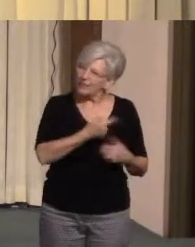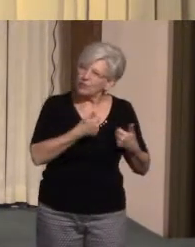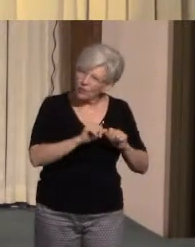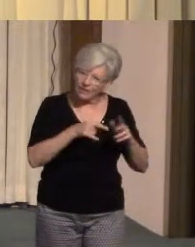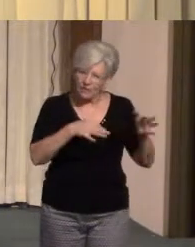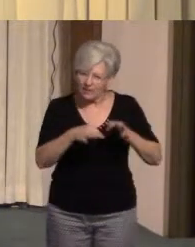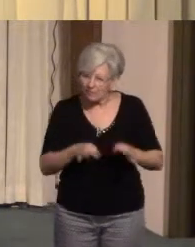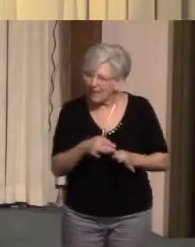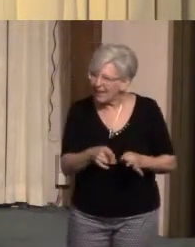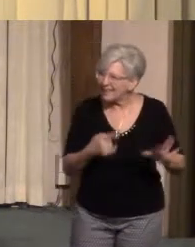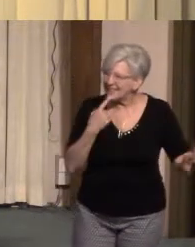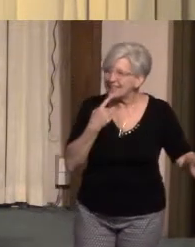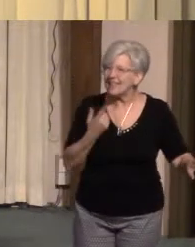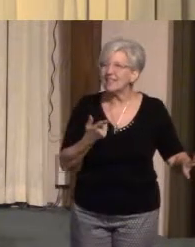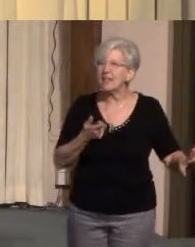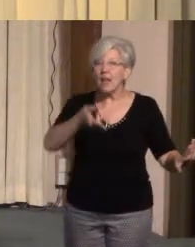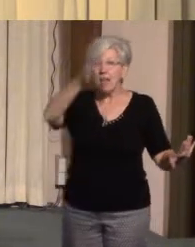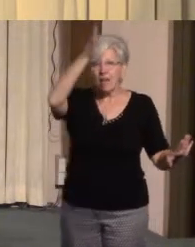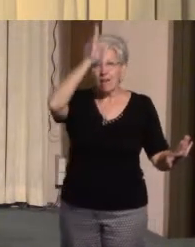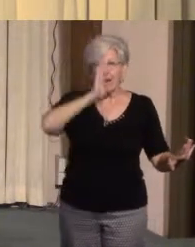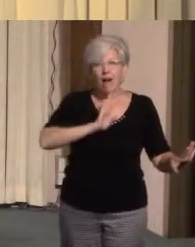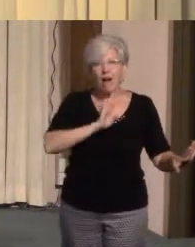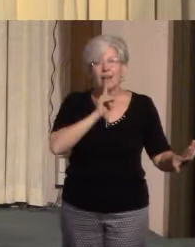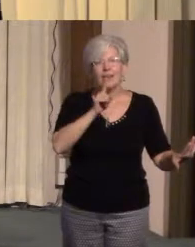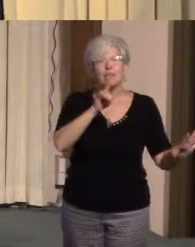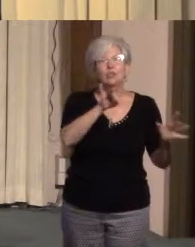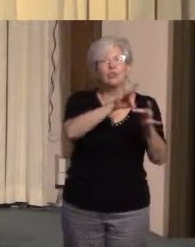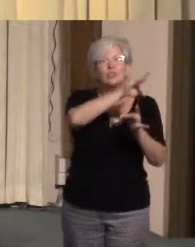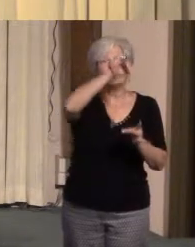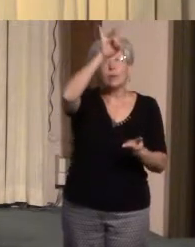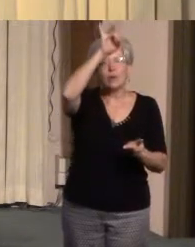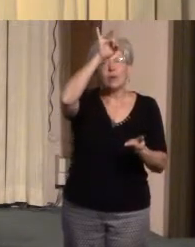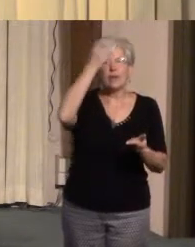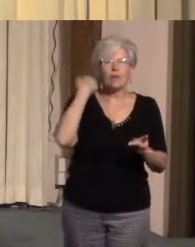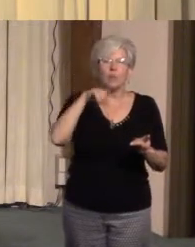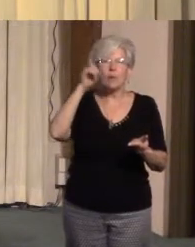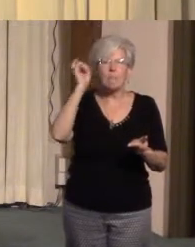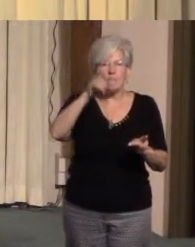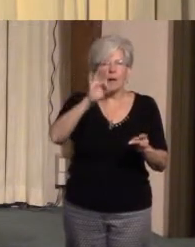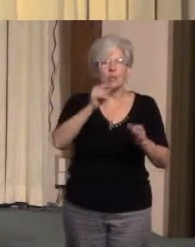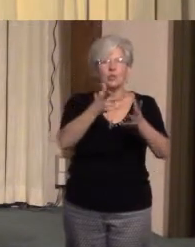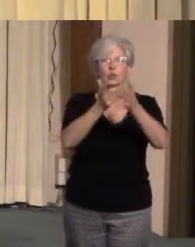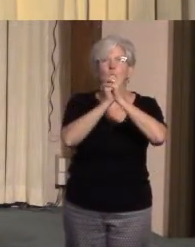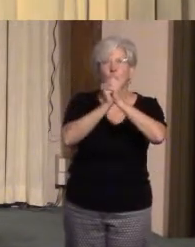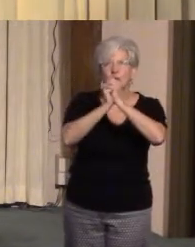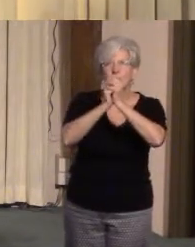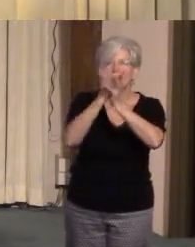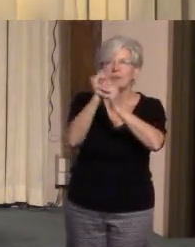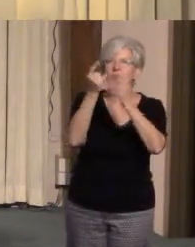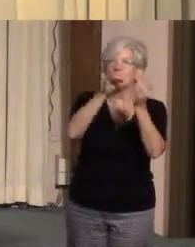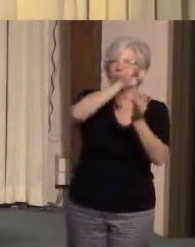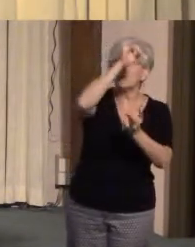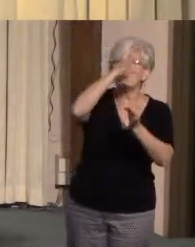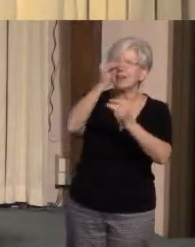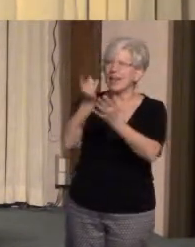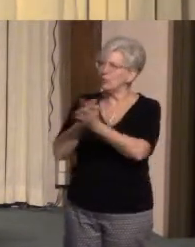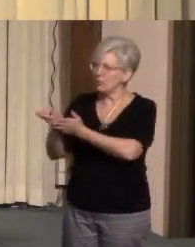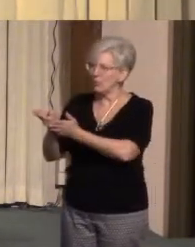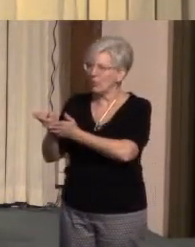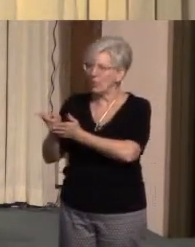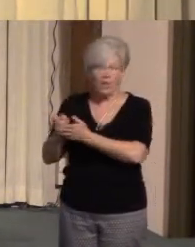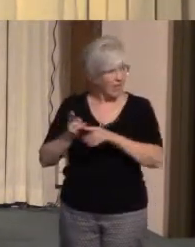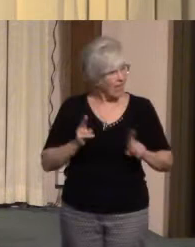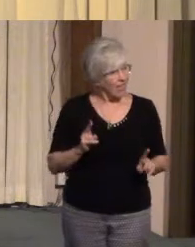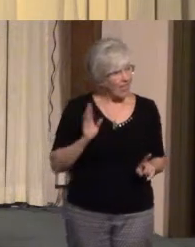woman, and he's trying to explain to her what God is. And he says, God is spirit, and we must worship him in spirit and